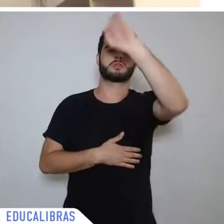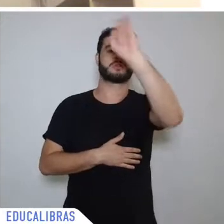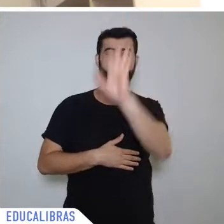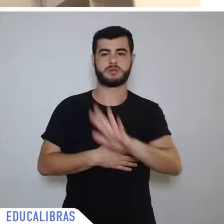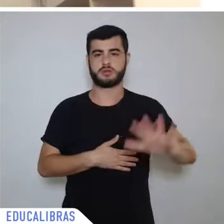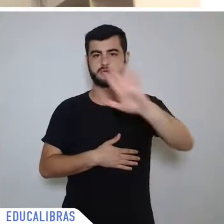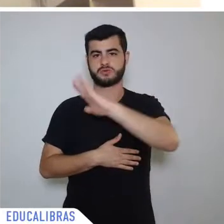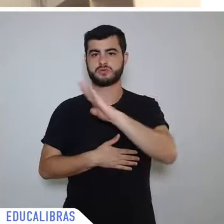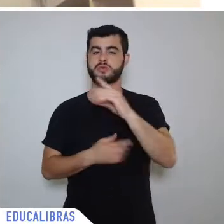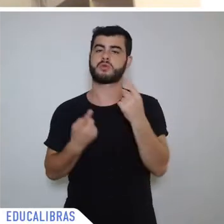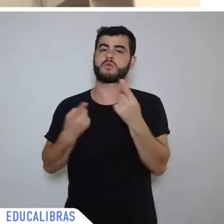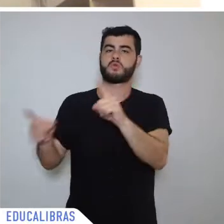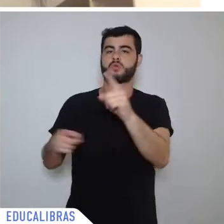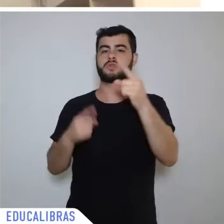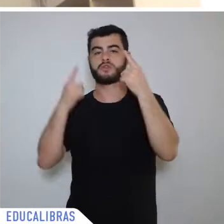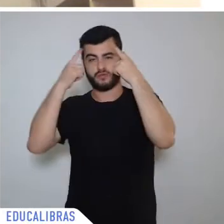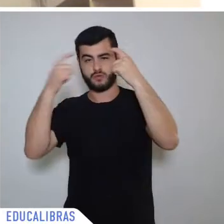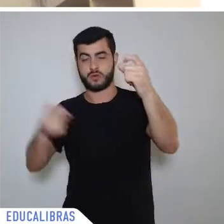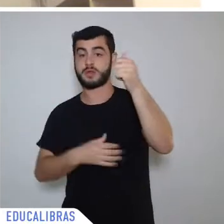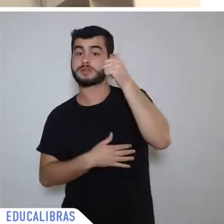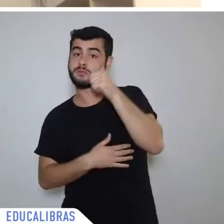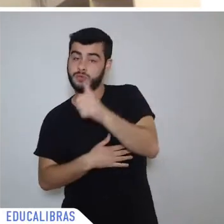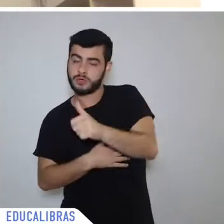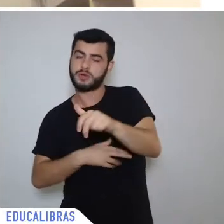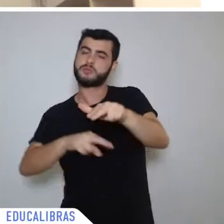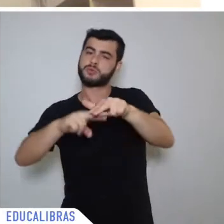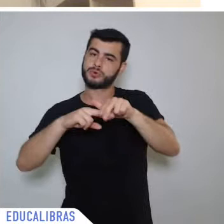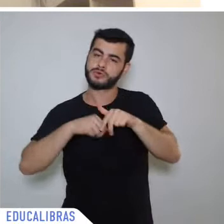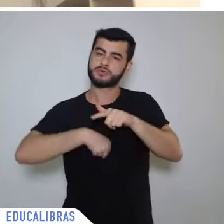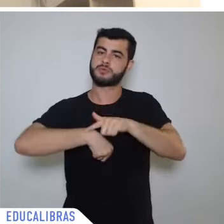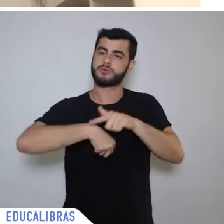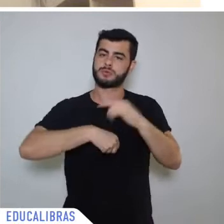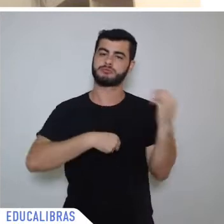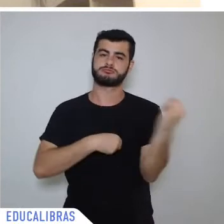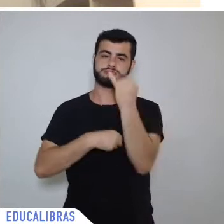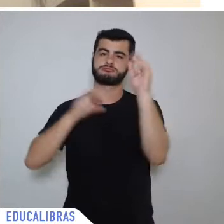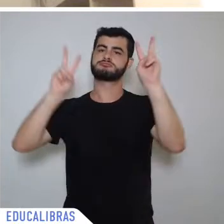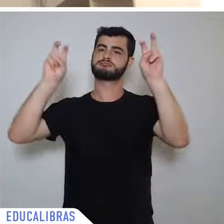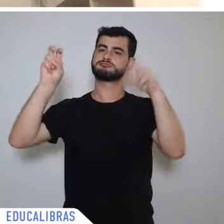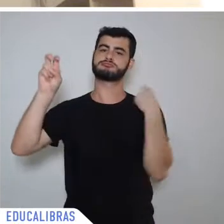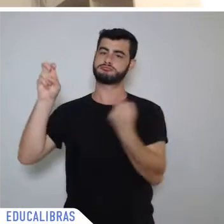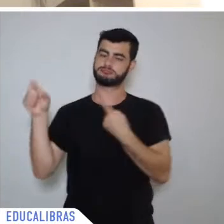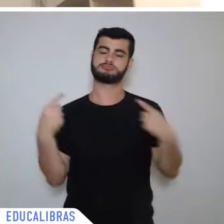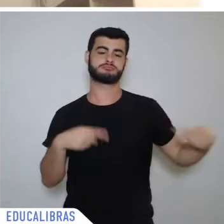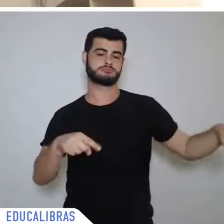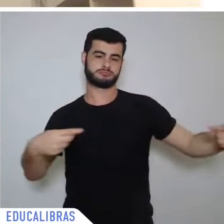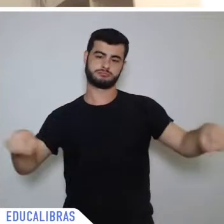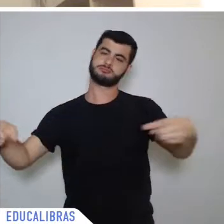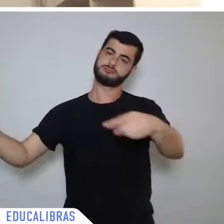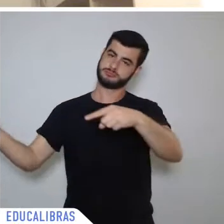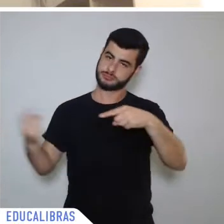the elimination of violence against women. And I believe this is a good time to debate about